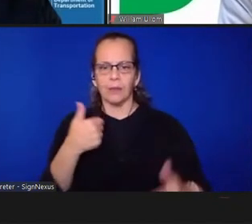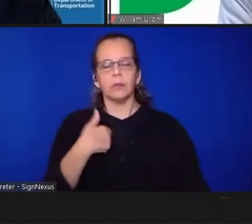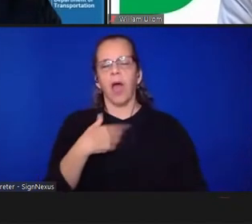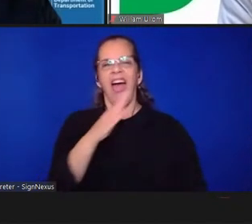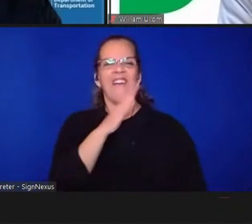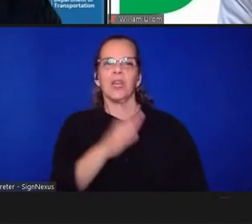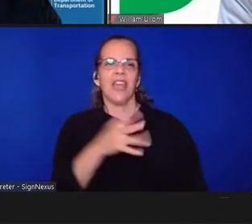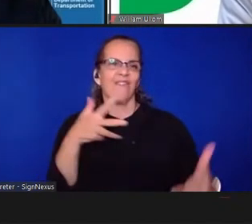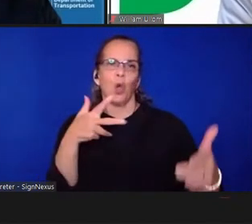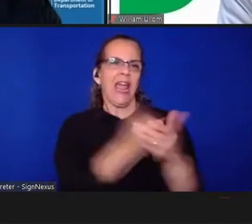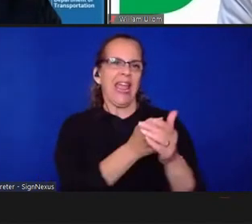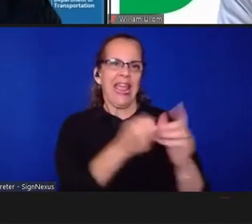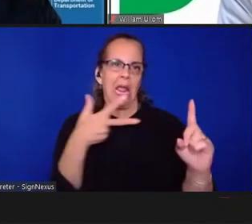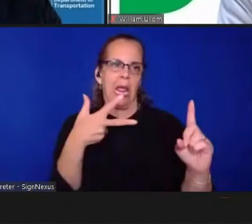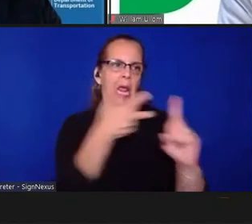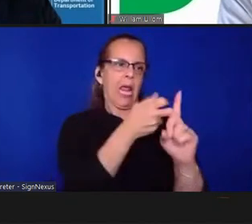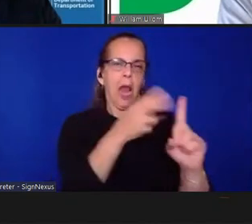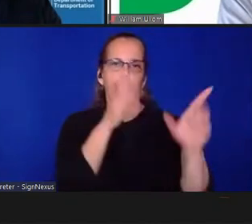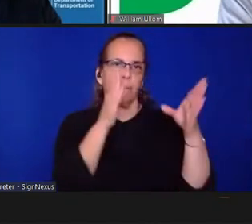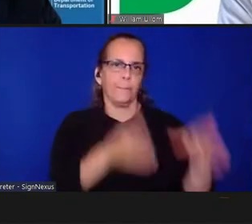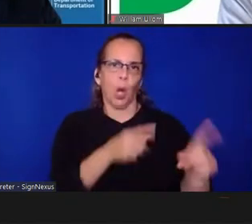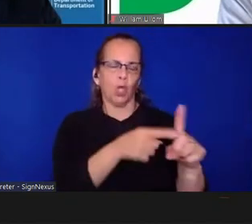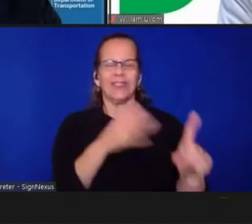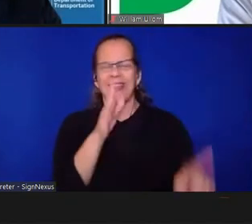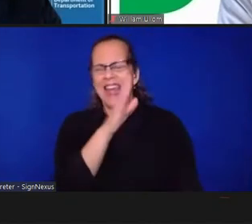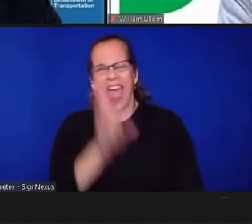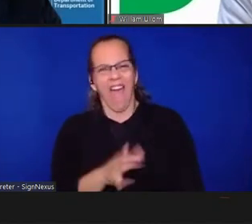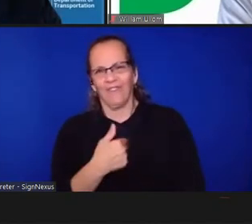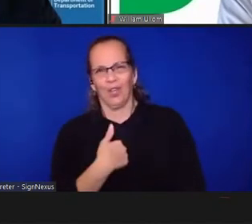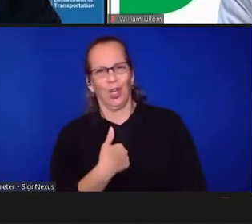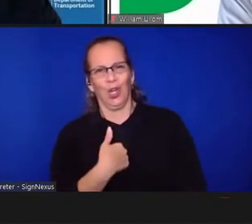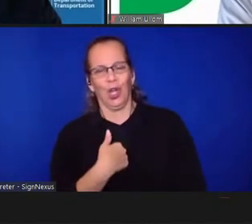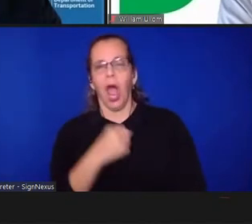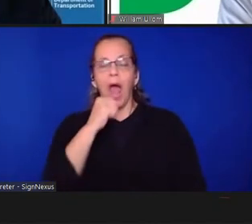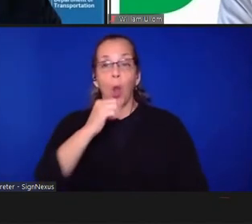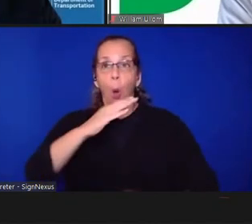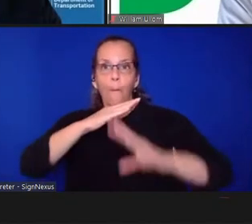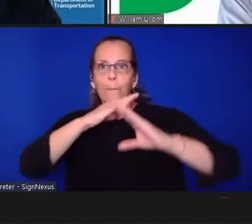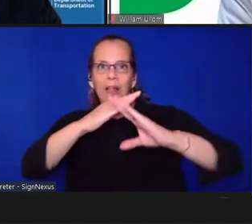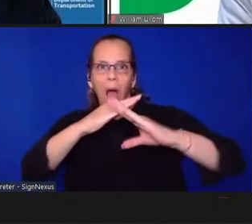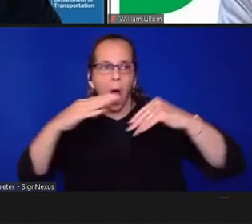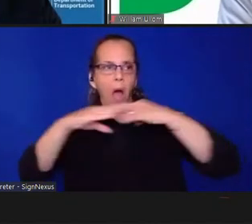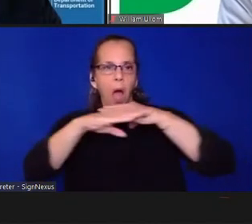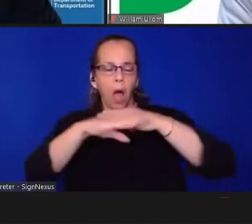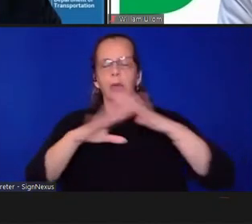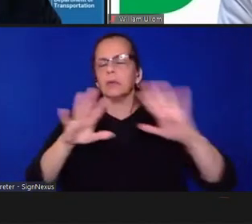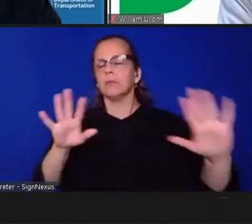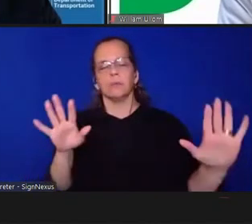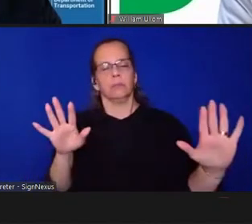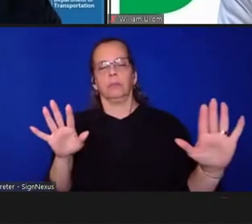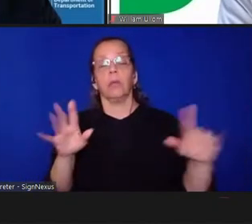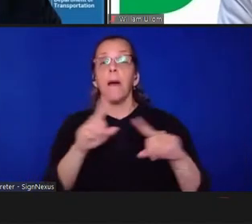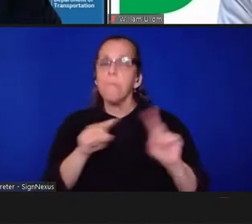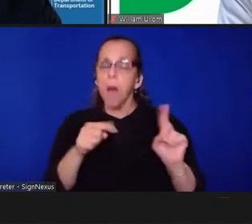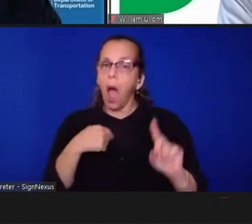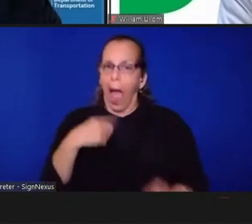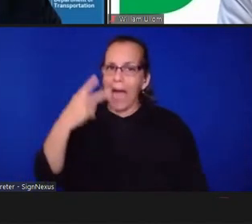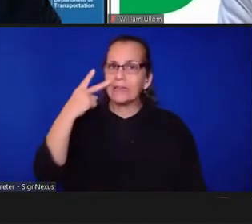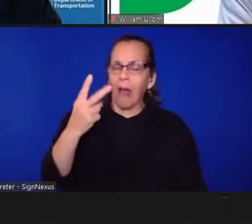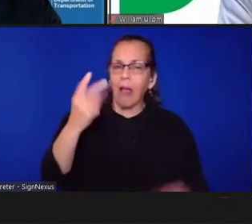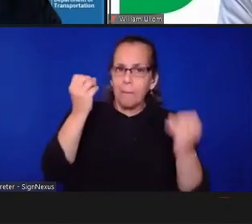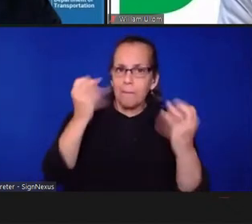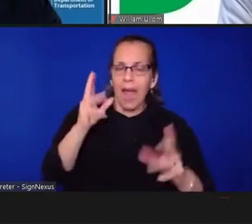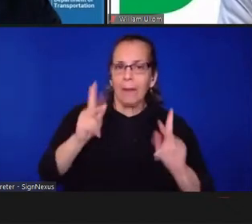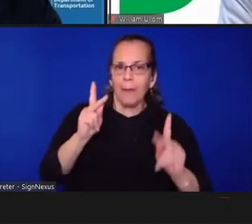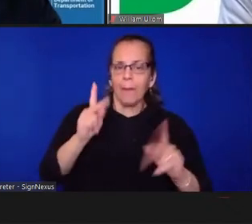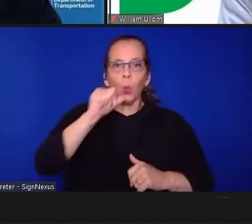pedestrian I am a defensive driver I don't block the Box however I see a lot of people who don't know